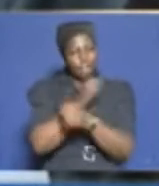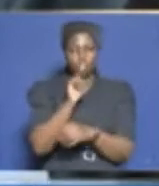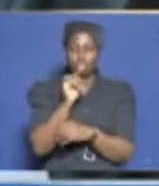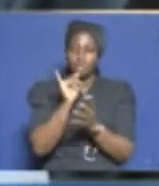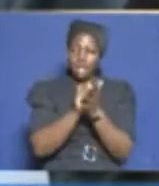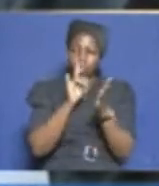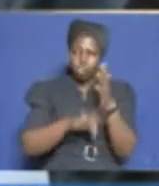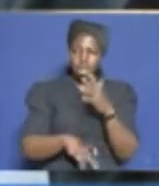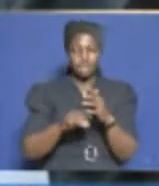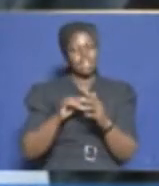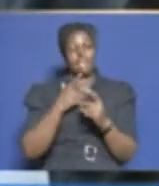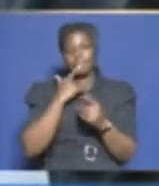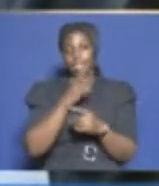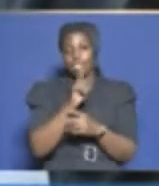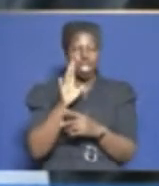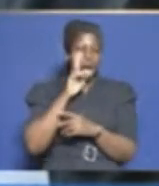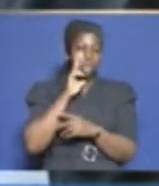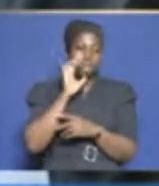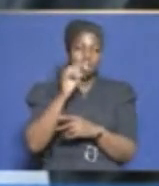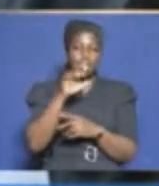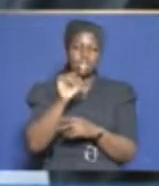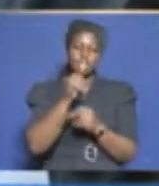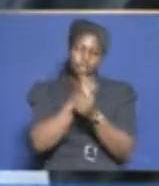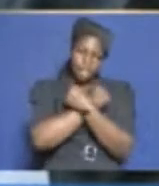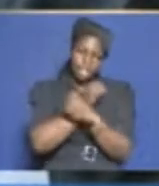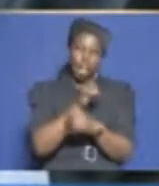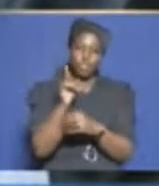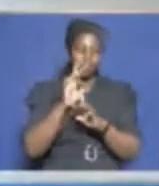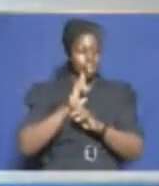what I leave you with. Uncle Chris, we love you. Rest now.